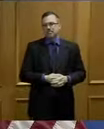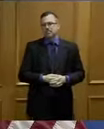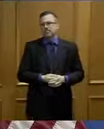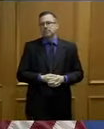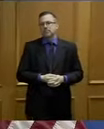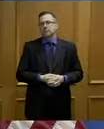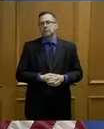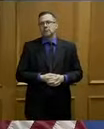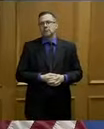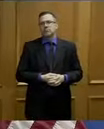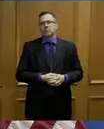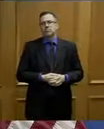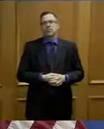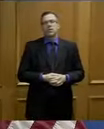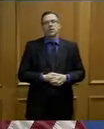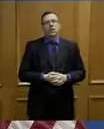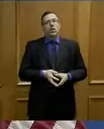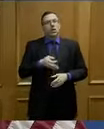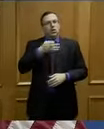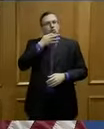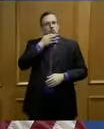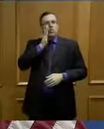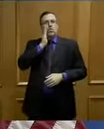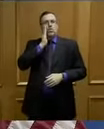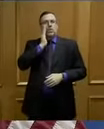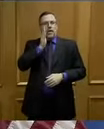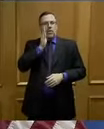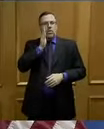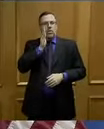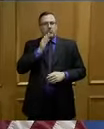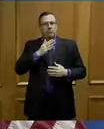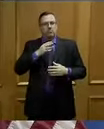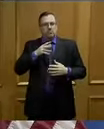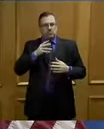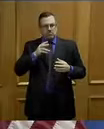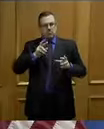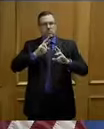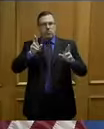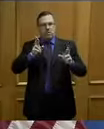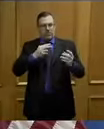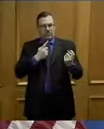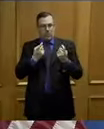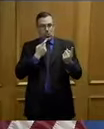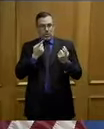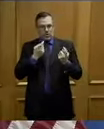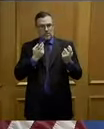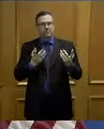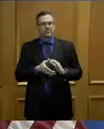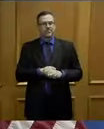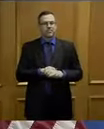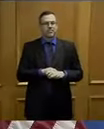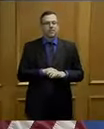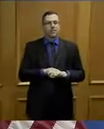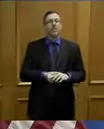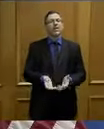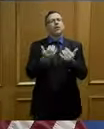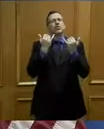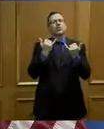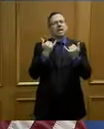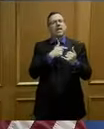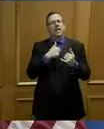I'll open it up for questions here. I want to close this portion just by saying, you know, we've outlined today a number